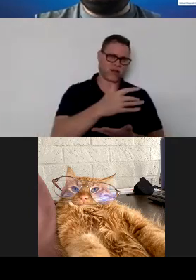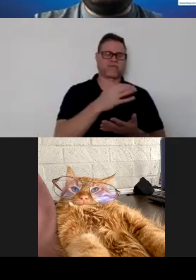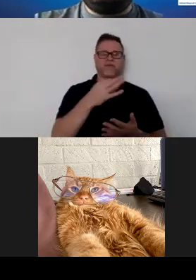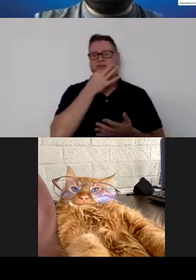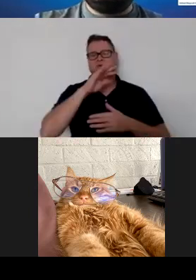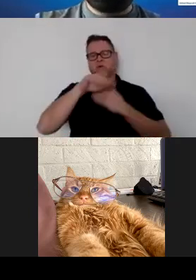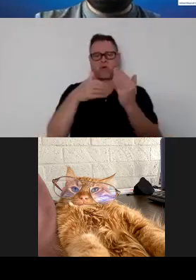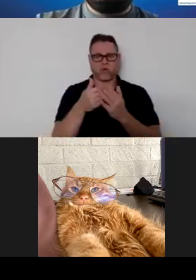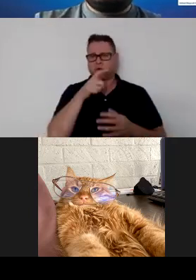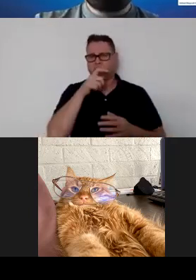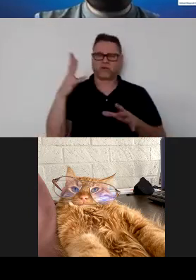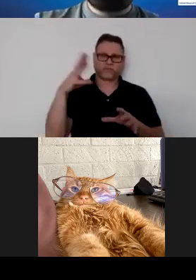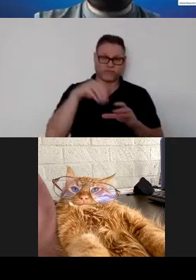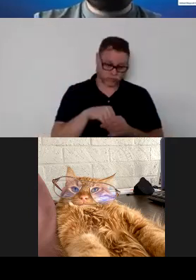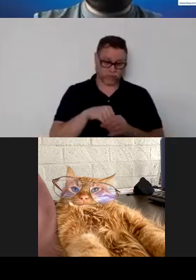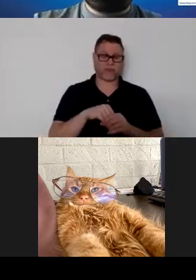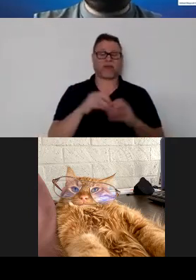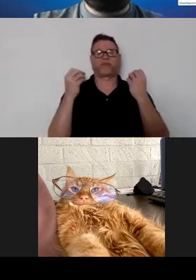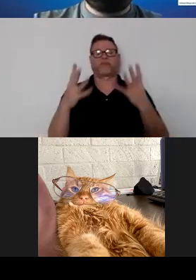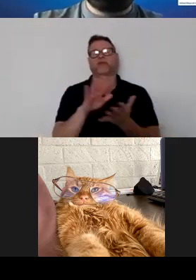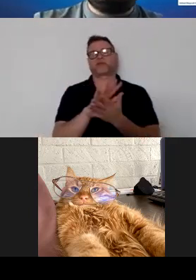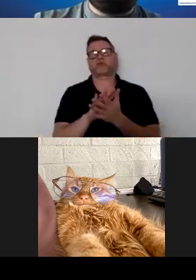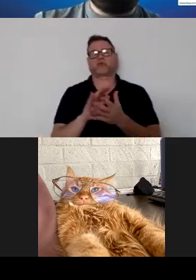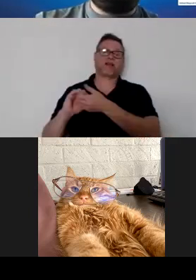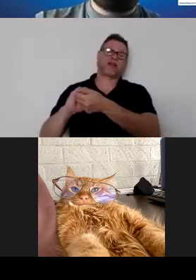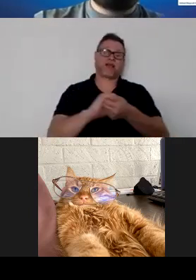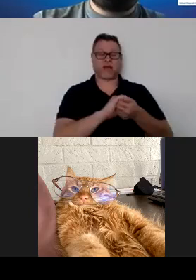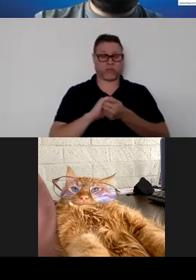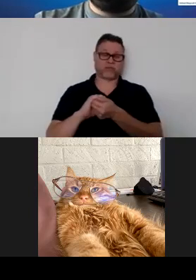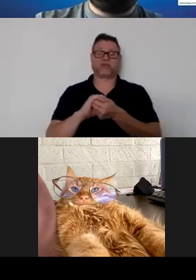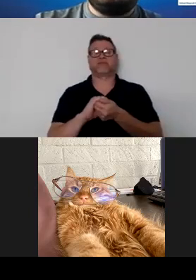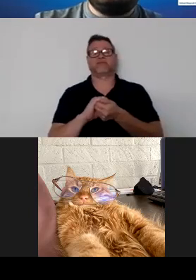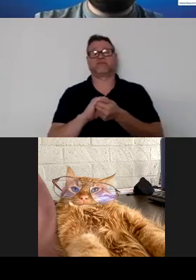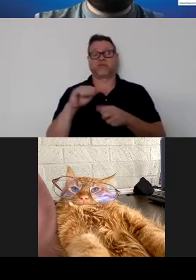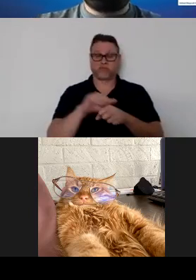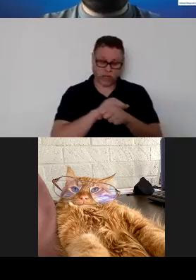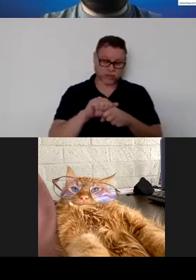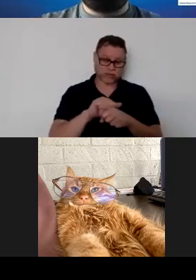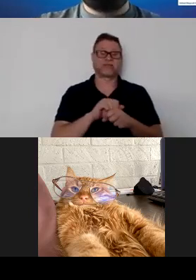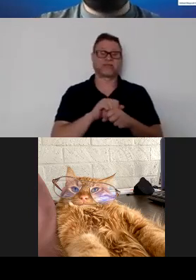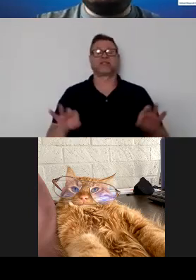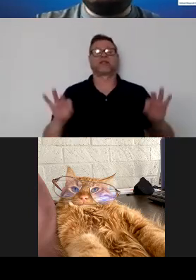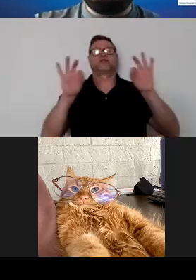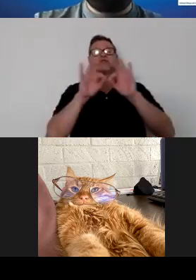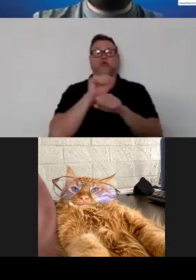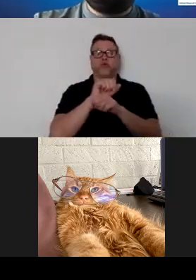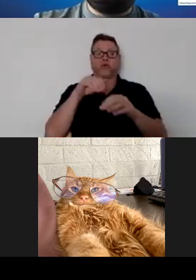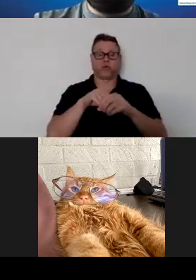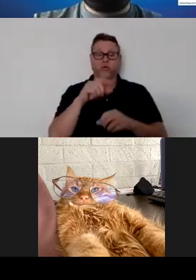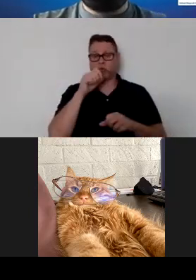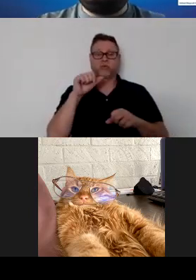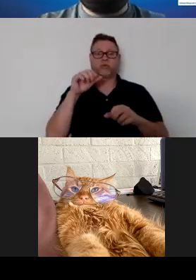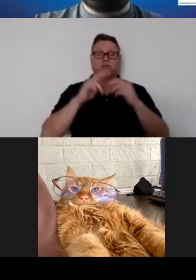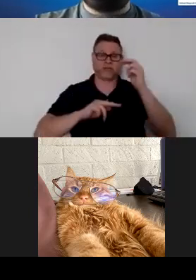of its stakeholders. In many schools, collaborative leadership and practices are central to the work of the professionals in the building: